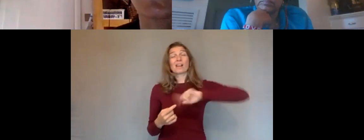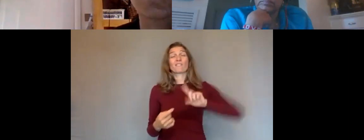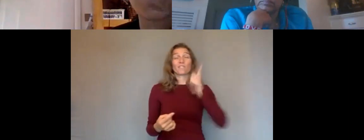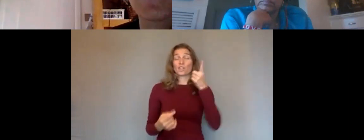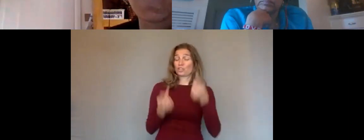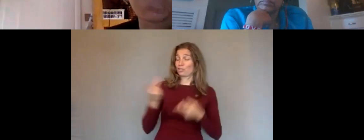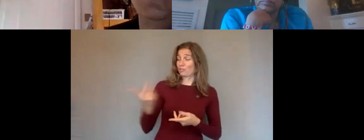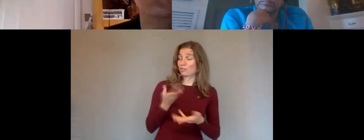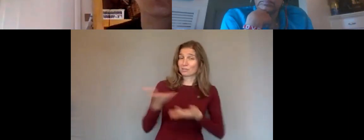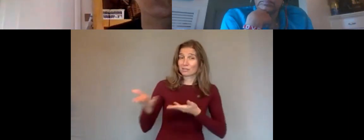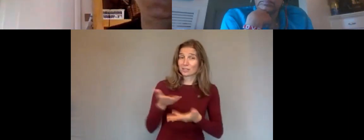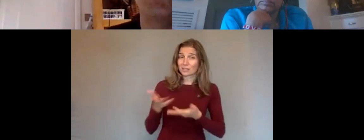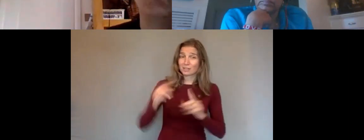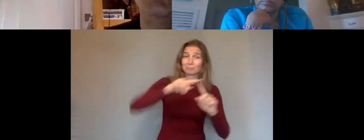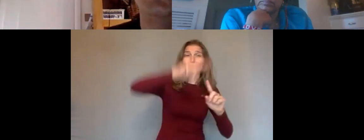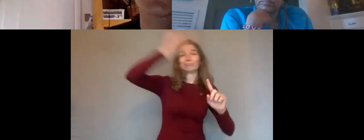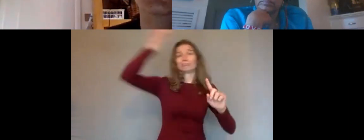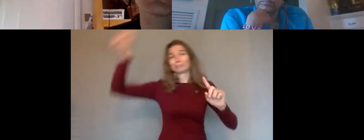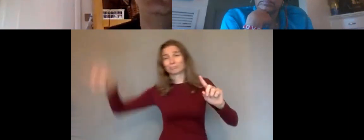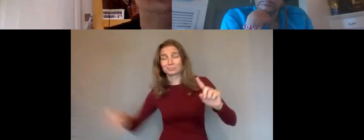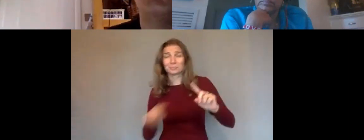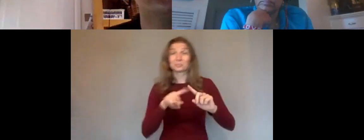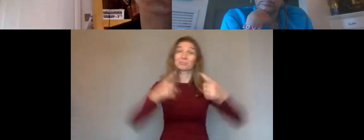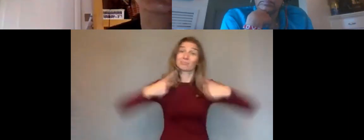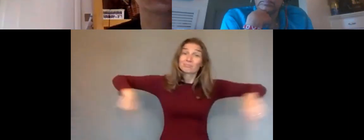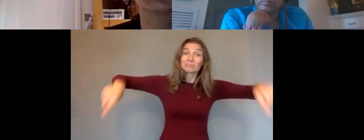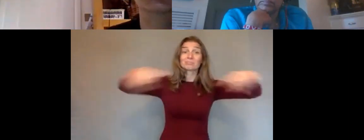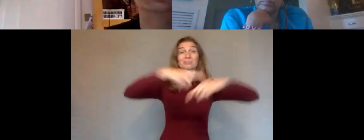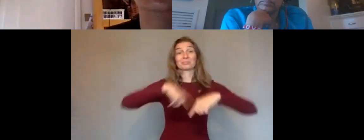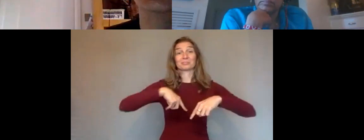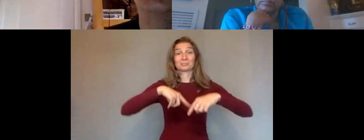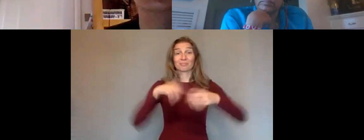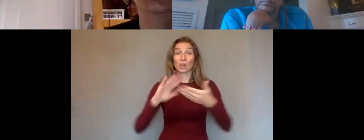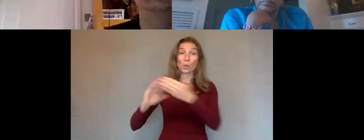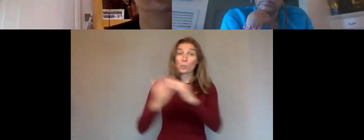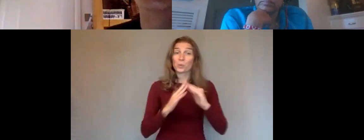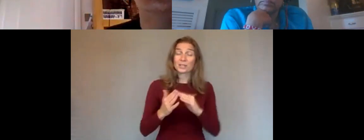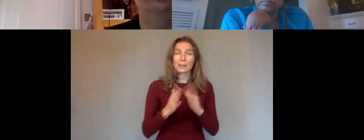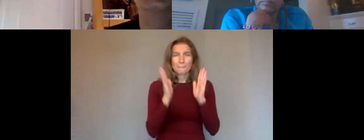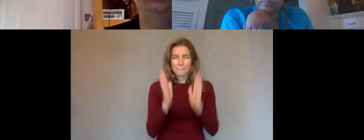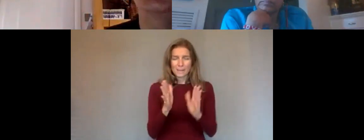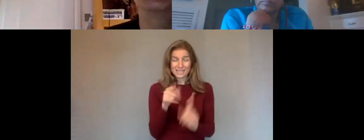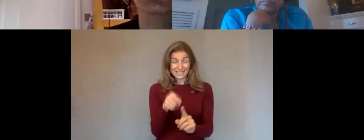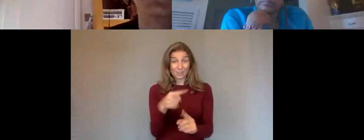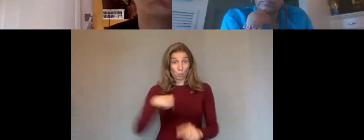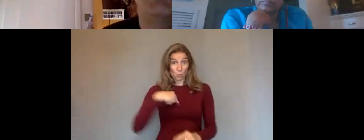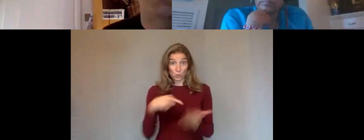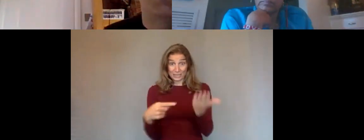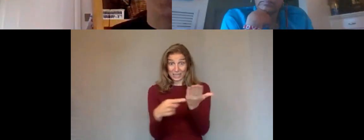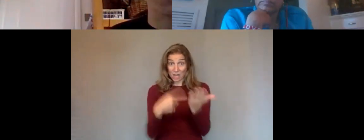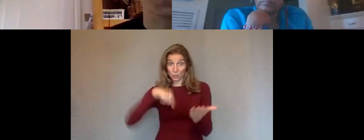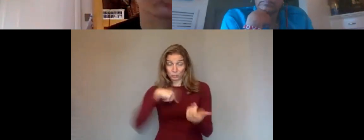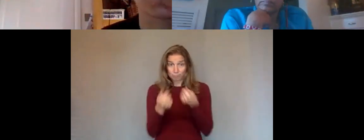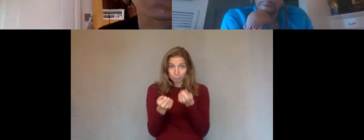around we as a community needing to steer technology. What is it that we want? When I very